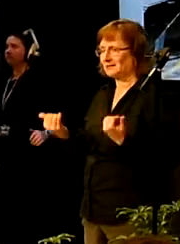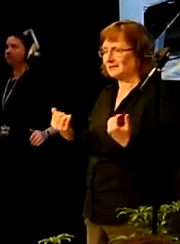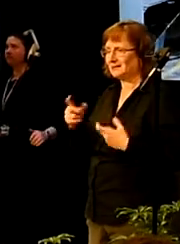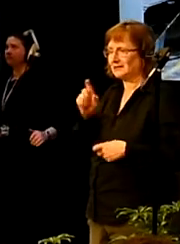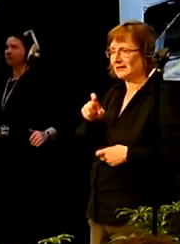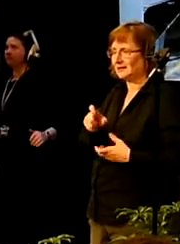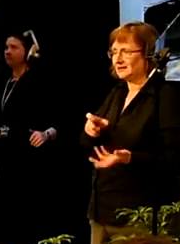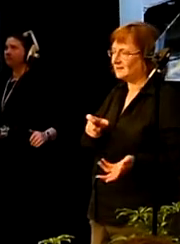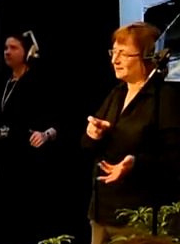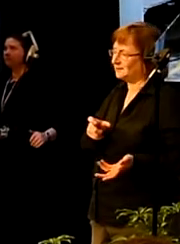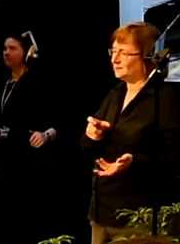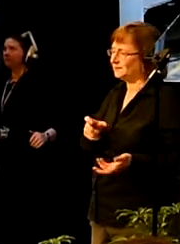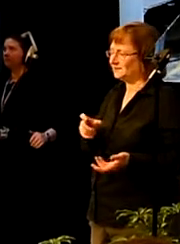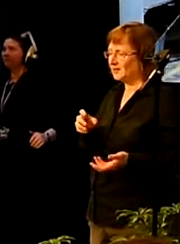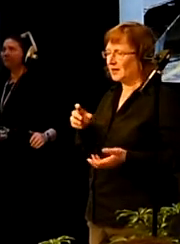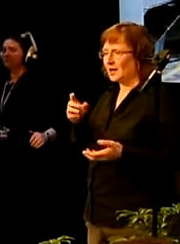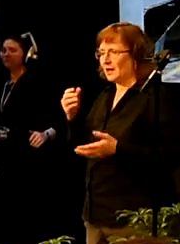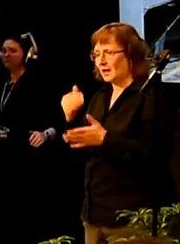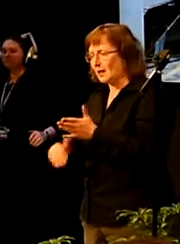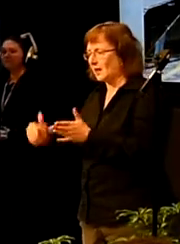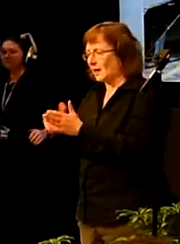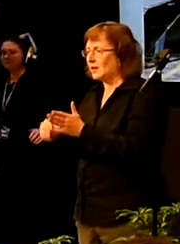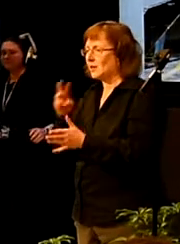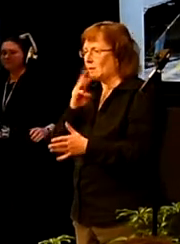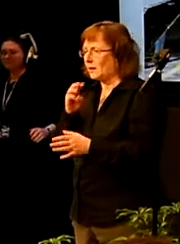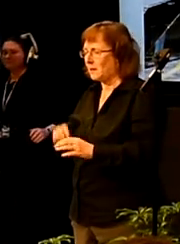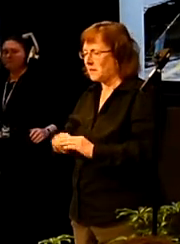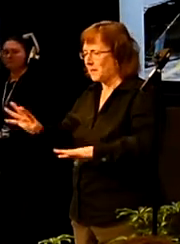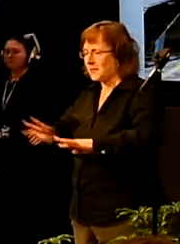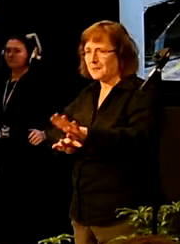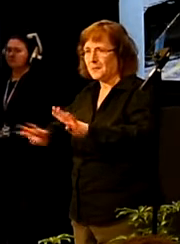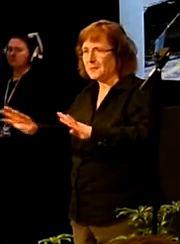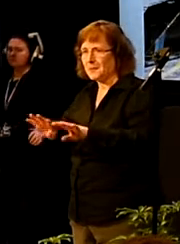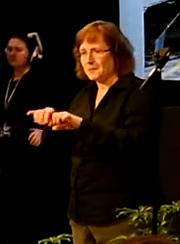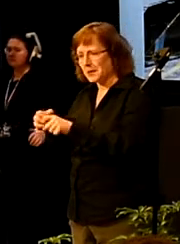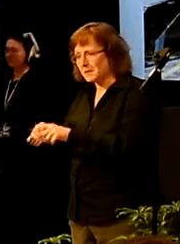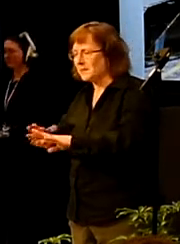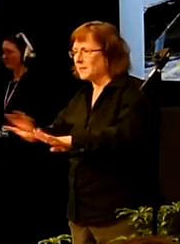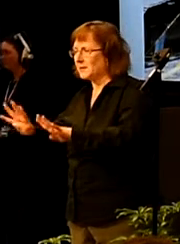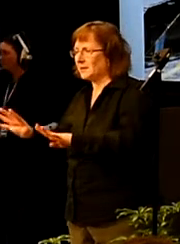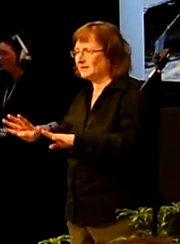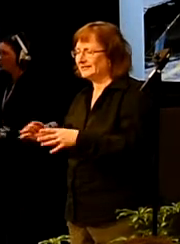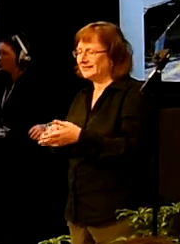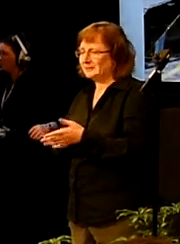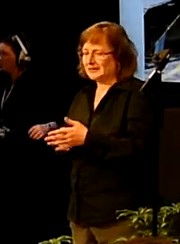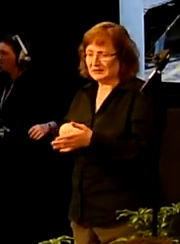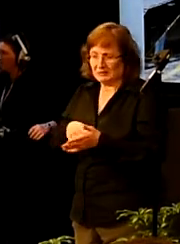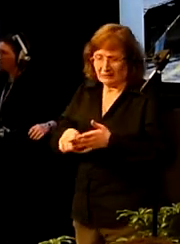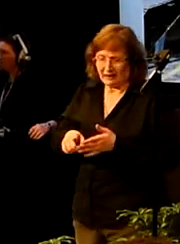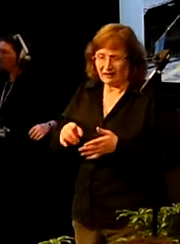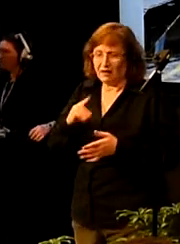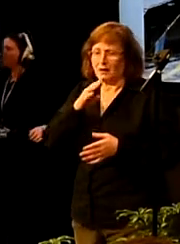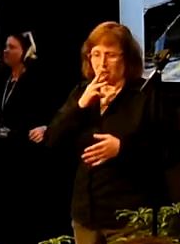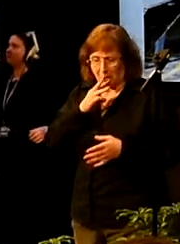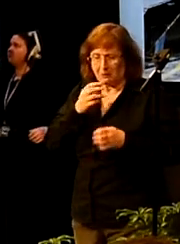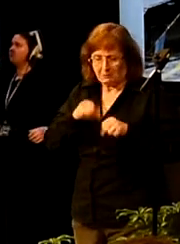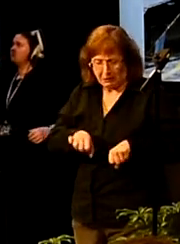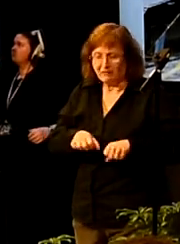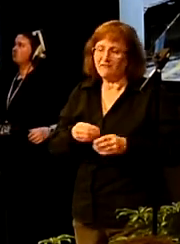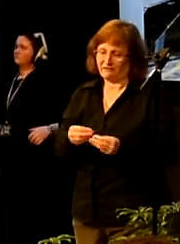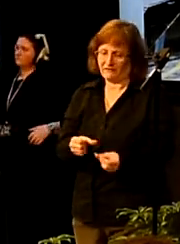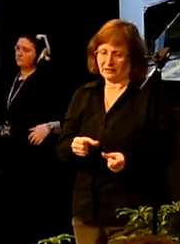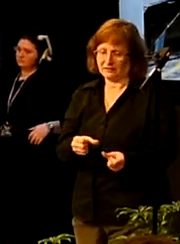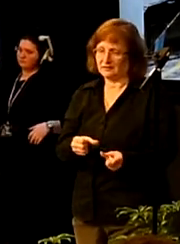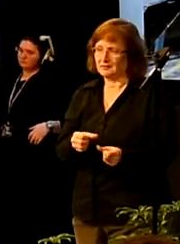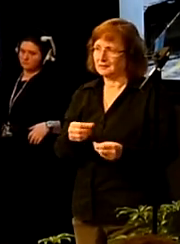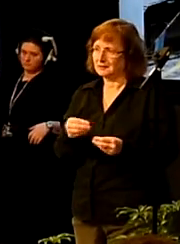The frequency of breaks and the limited nature of resources have dictated a pay-as-it-breaks approach to water service, but we